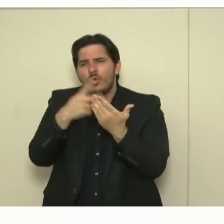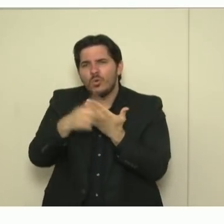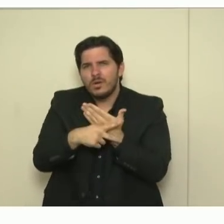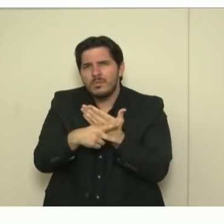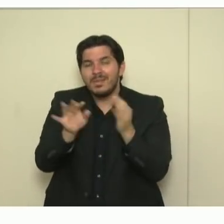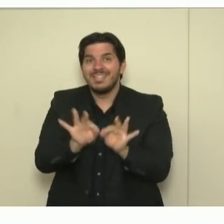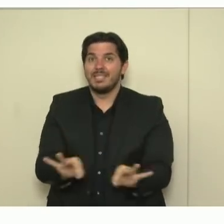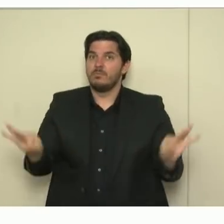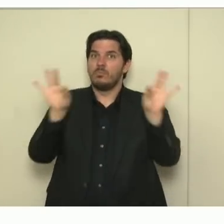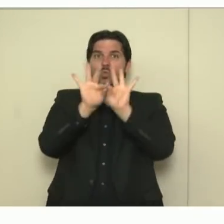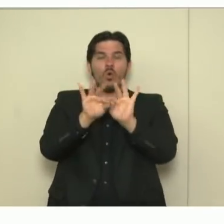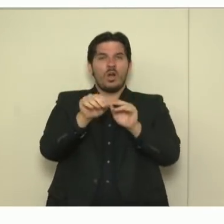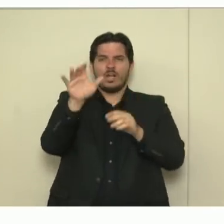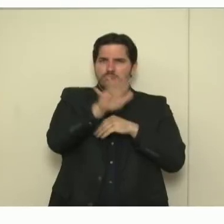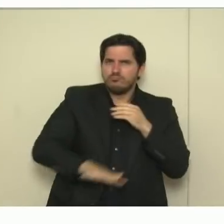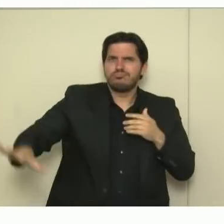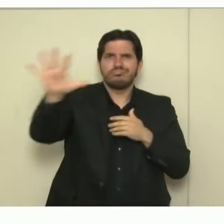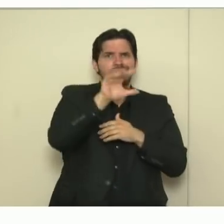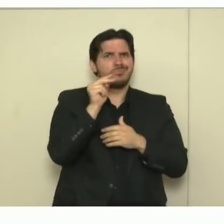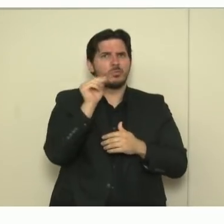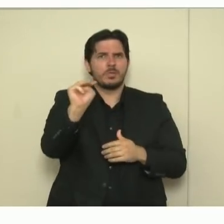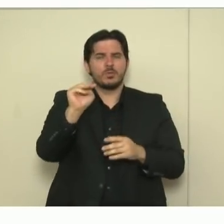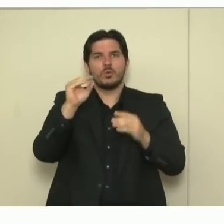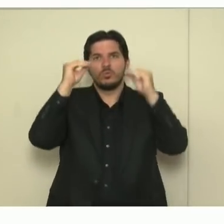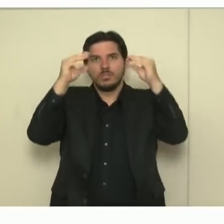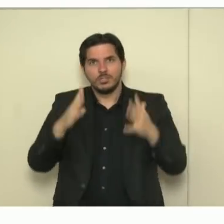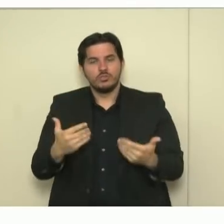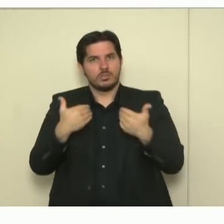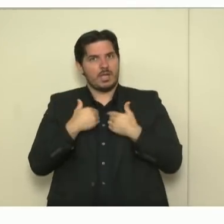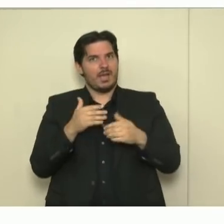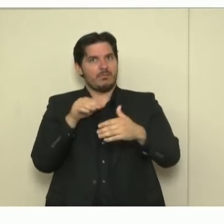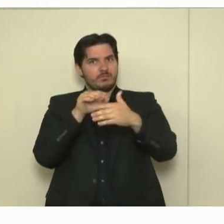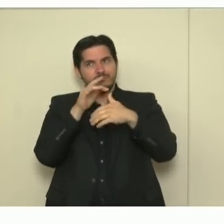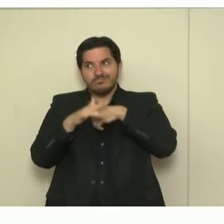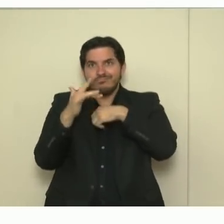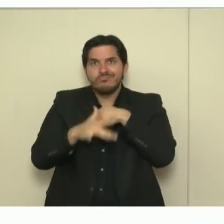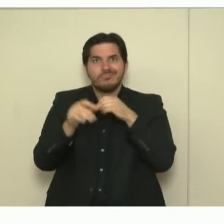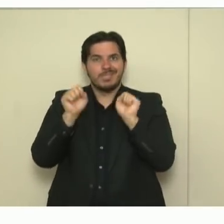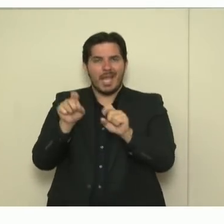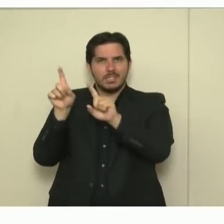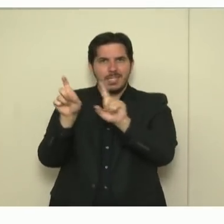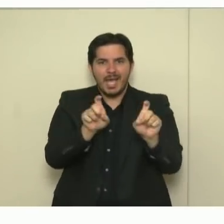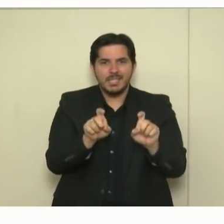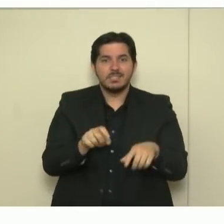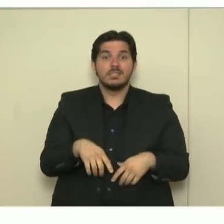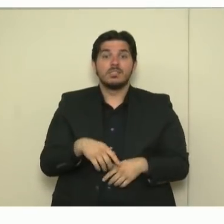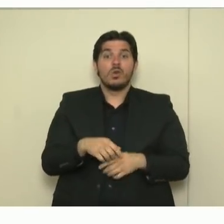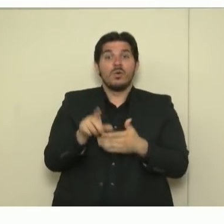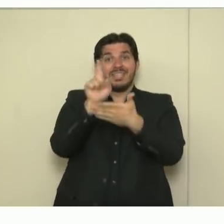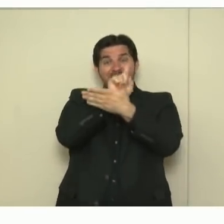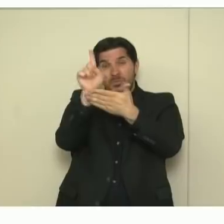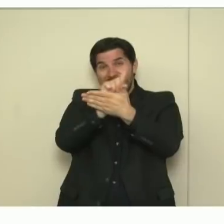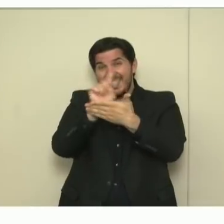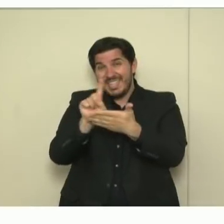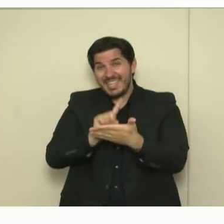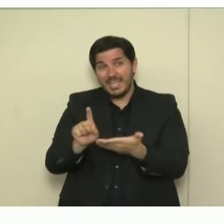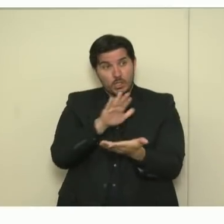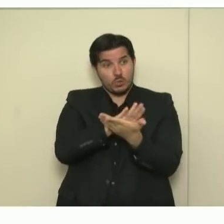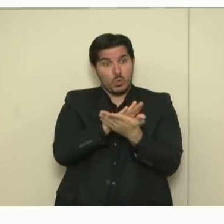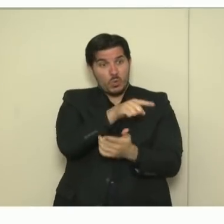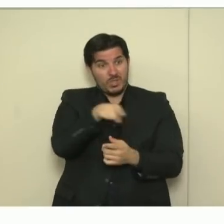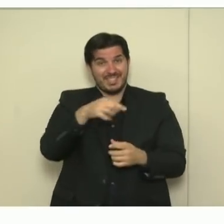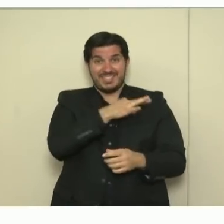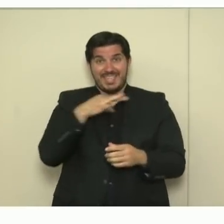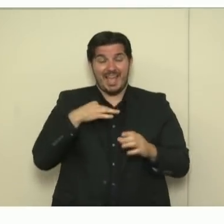educators across the state on an ongoing basis. We'll be testing 5% of school staffs a week as they return